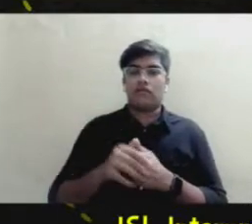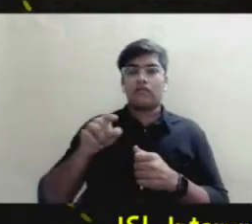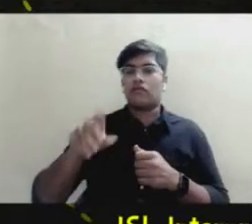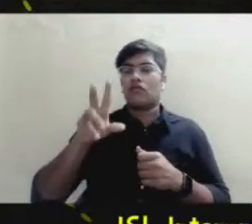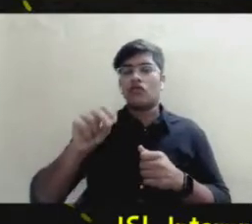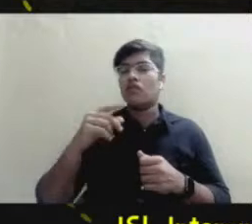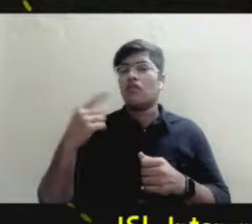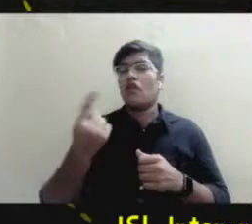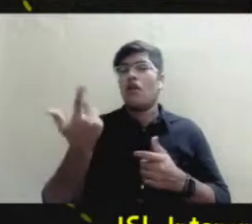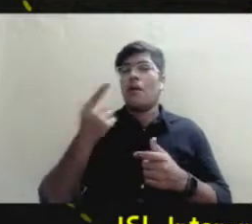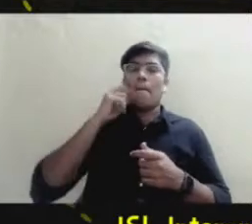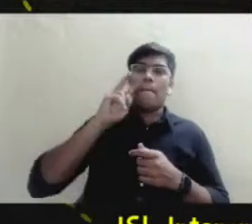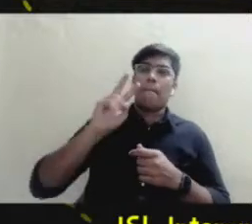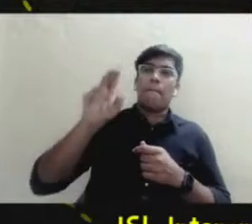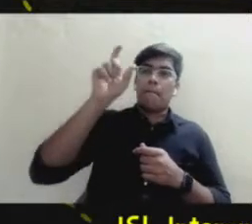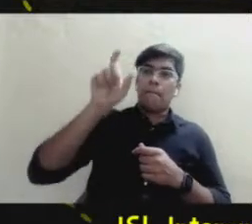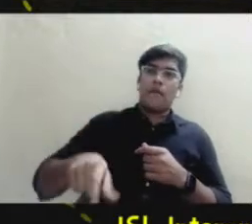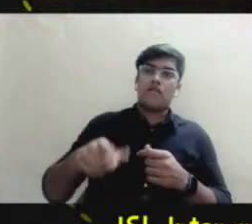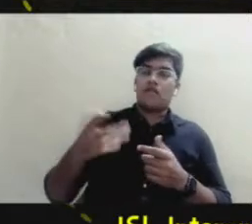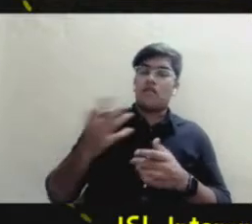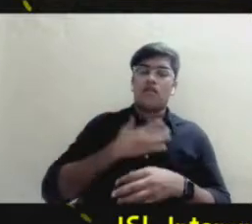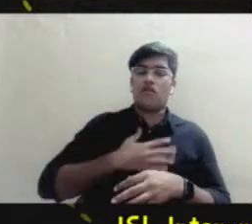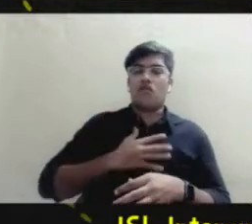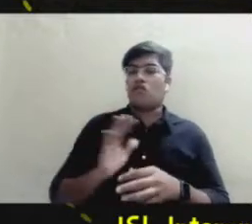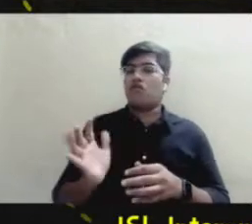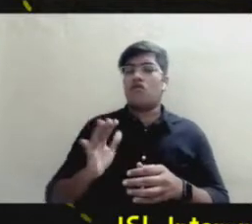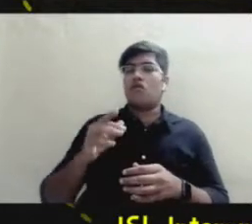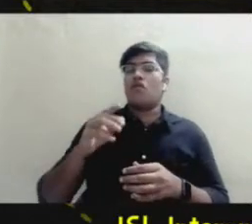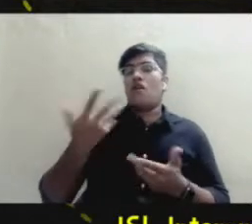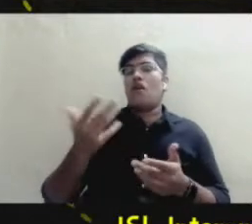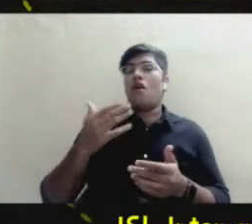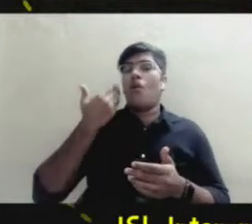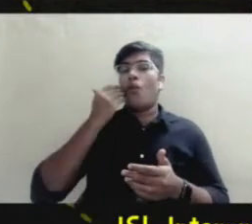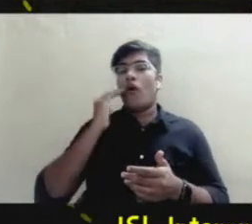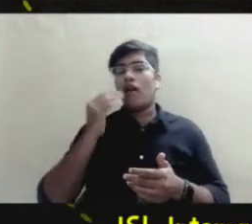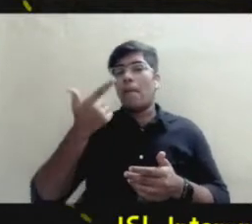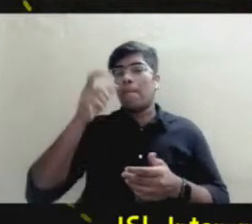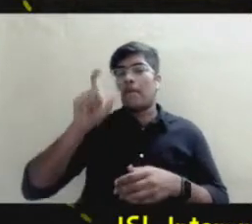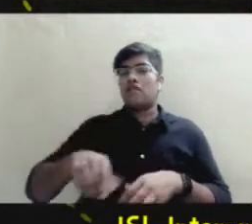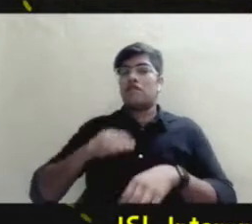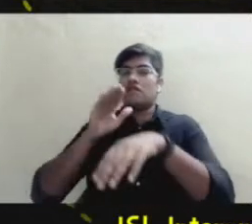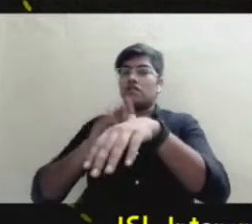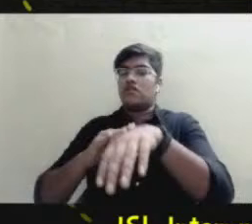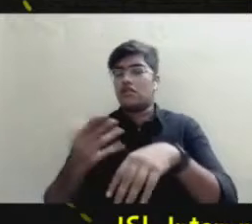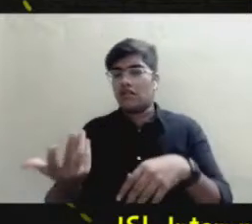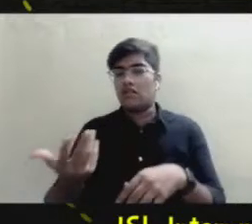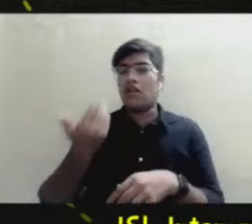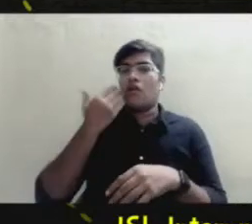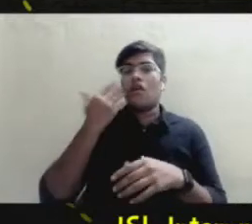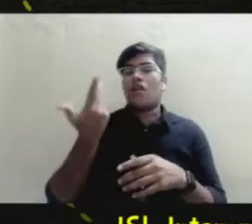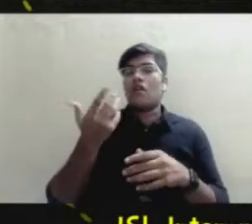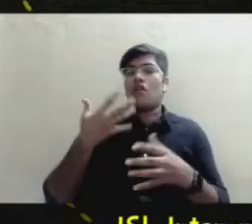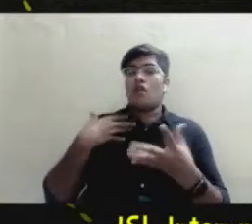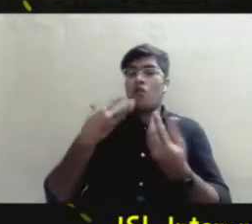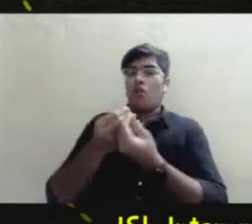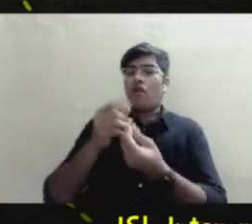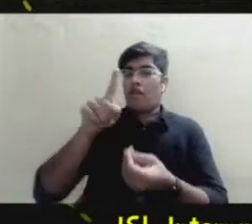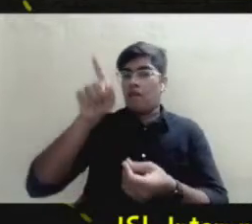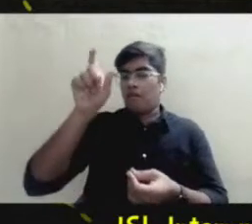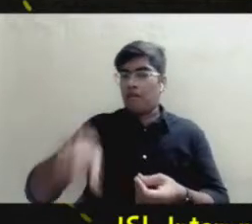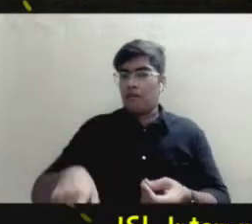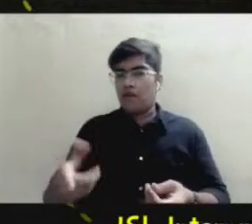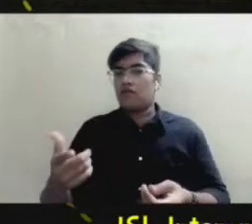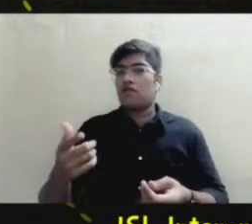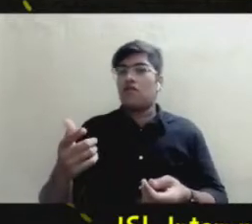sight of the beloved is not possible, but when the touch, when being with the lover is